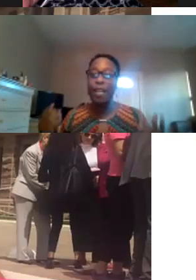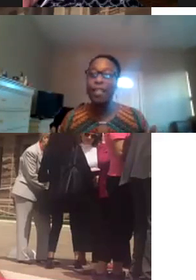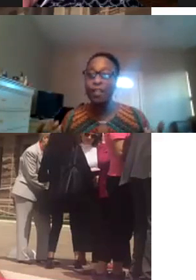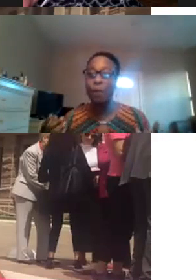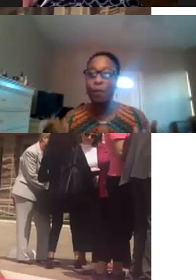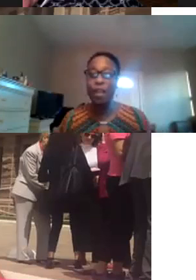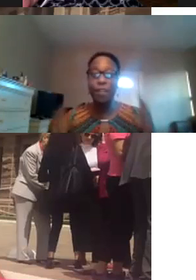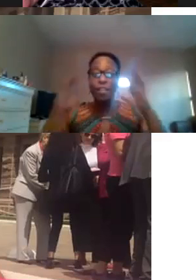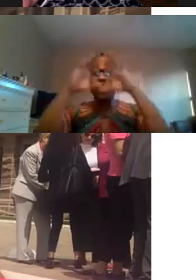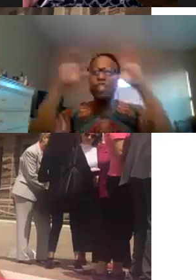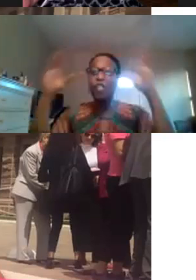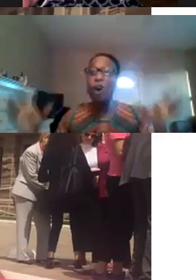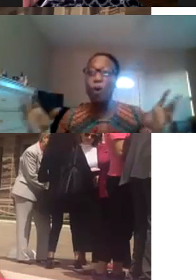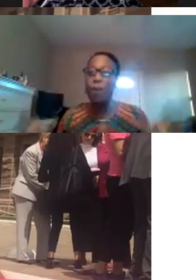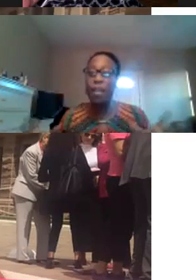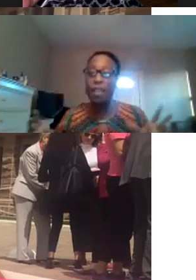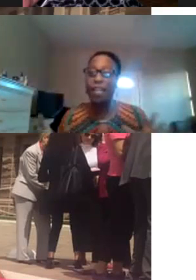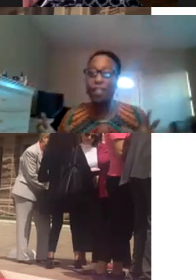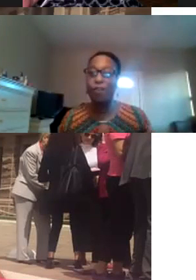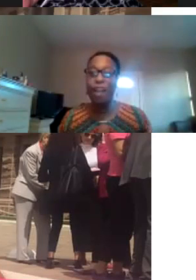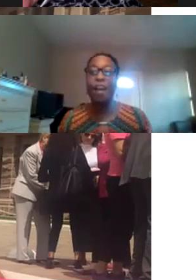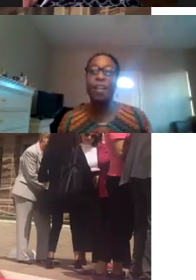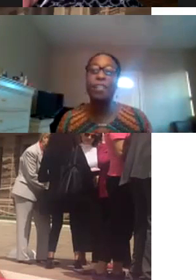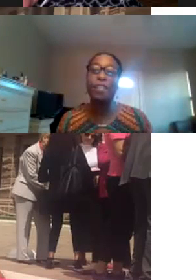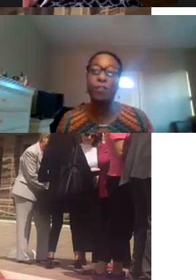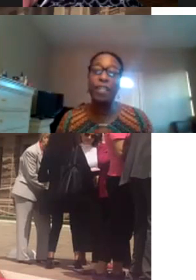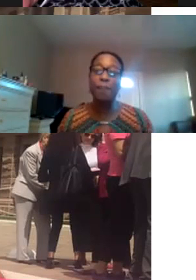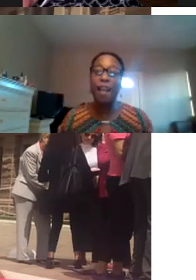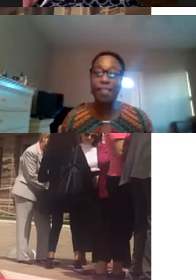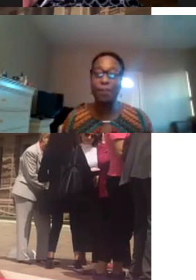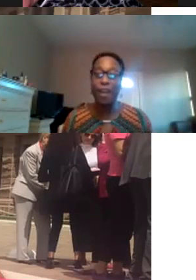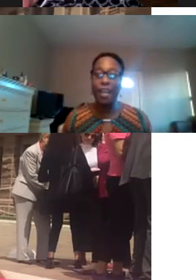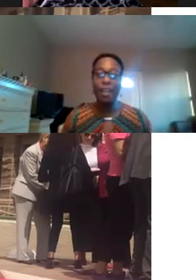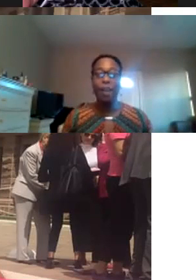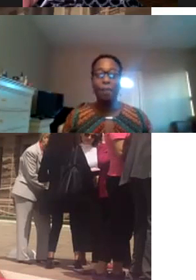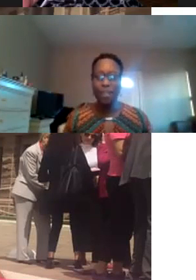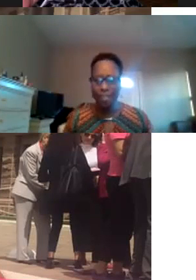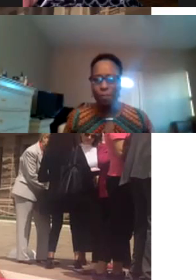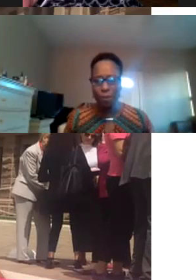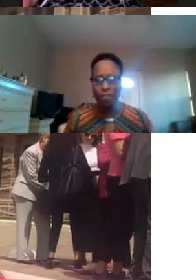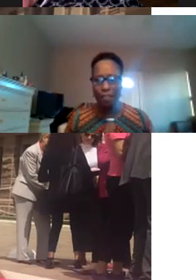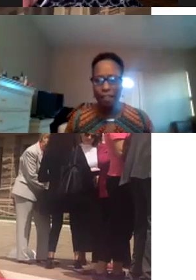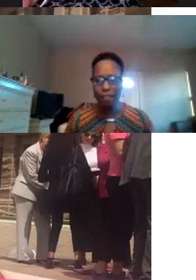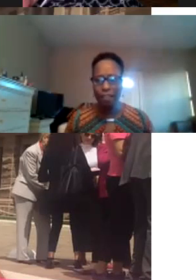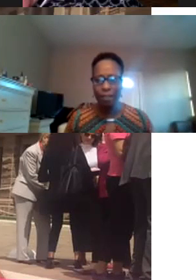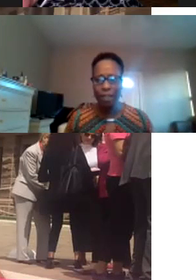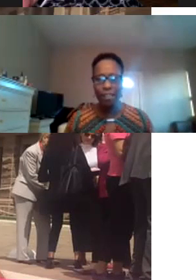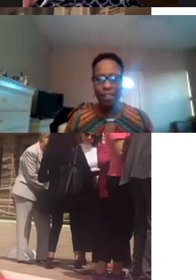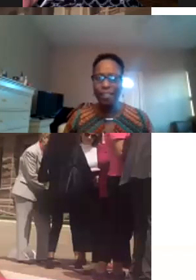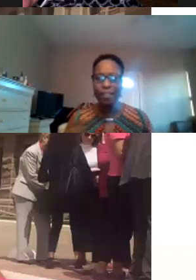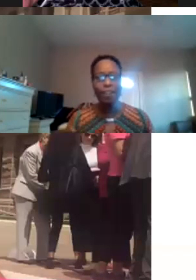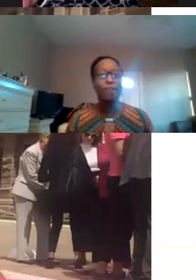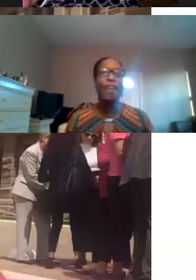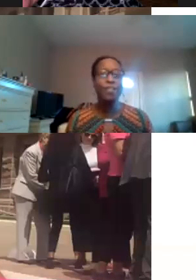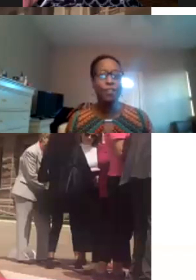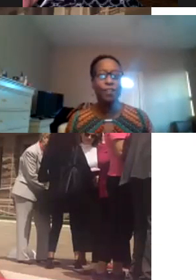pay attention to what we're reading because there are so many things thrown out at us through these policies, right? But it is important to look, because this